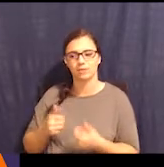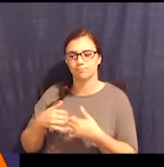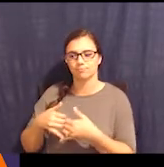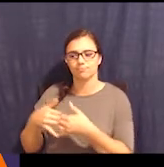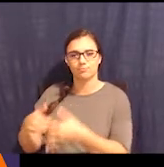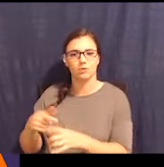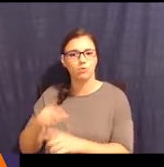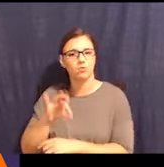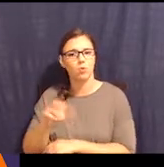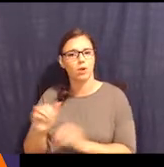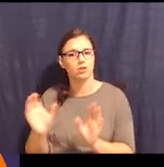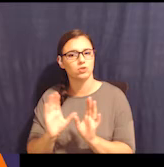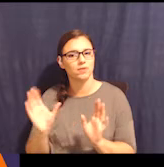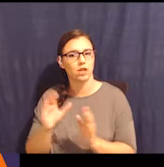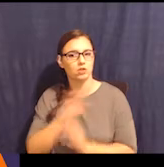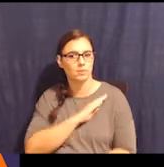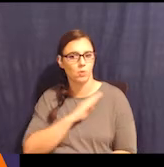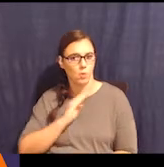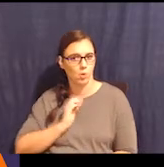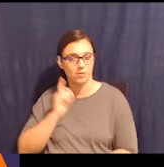undergone special training.